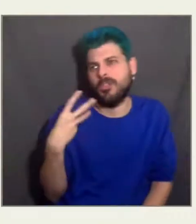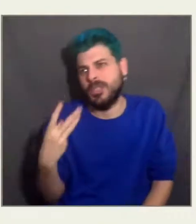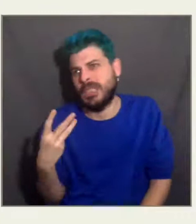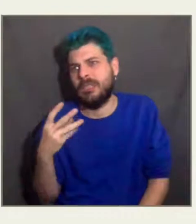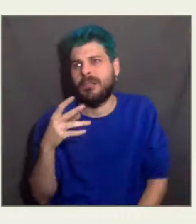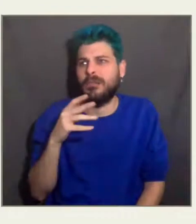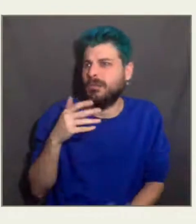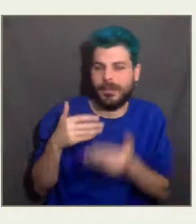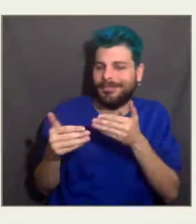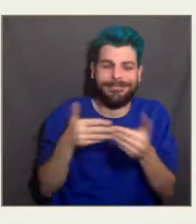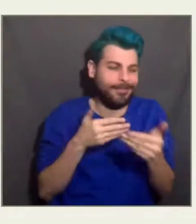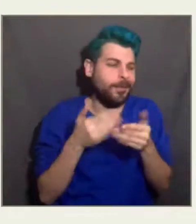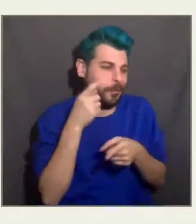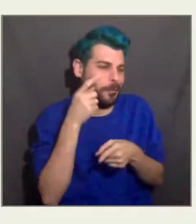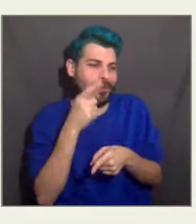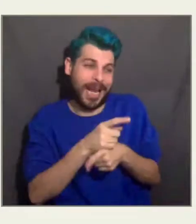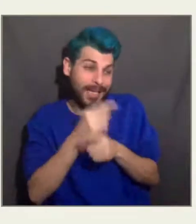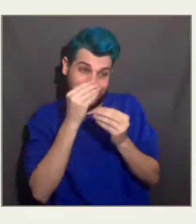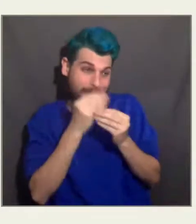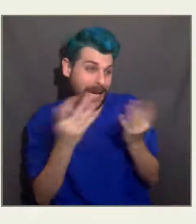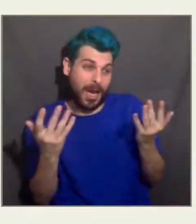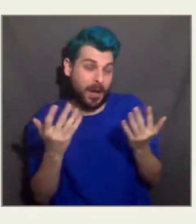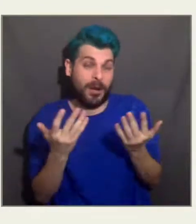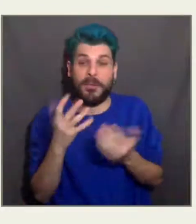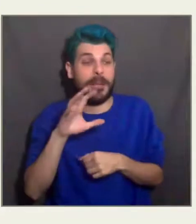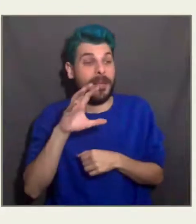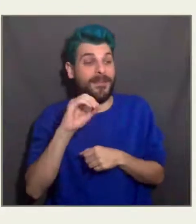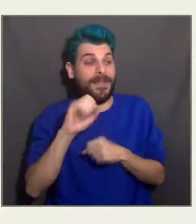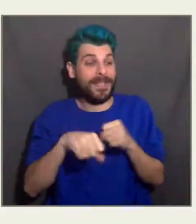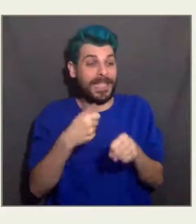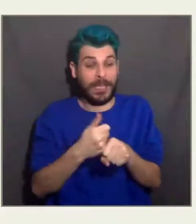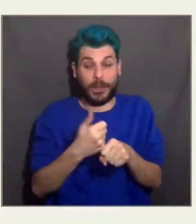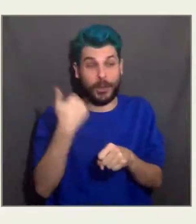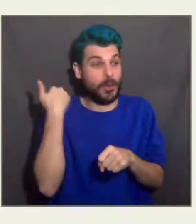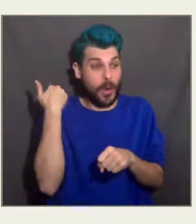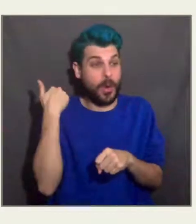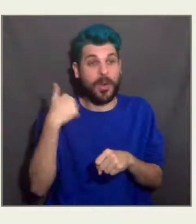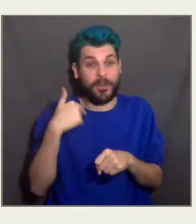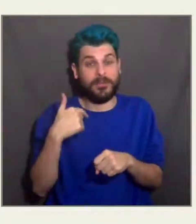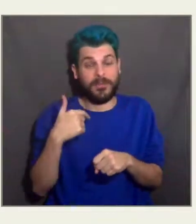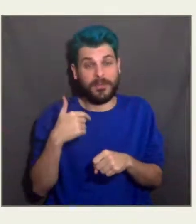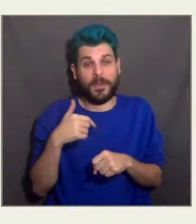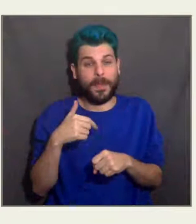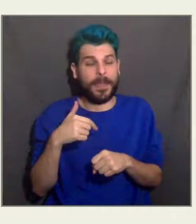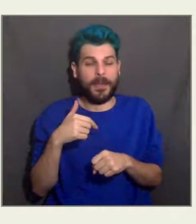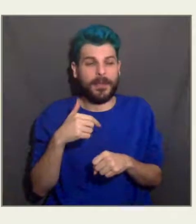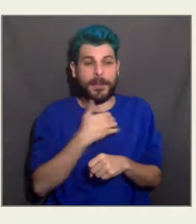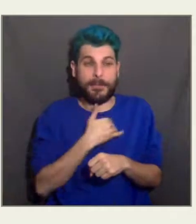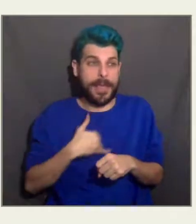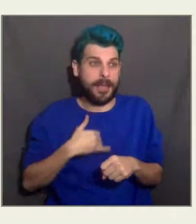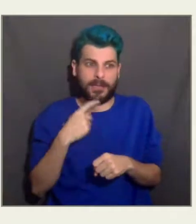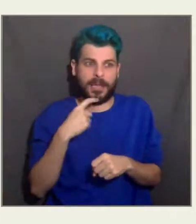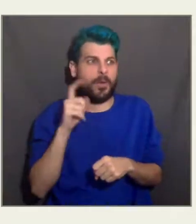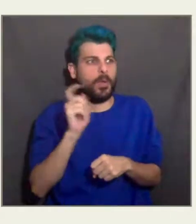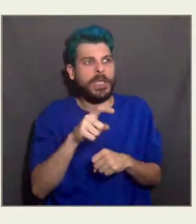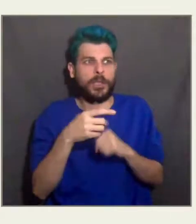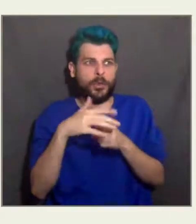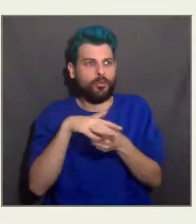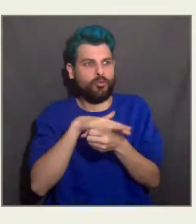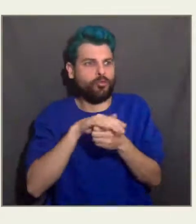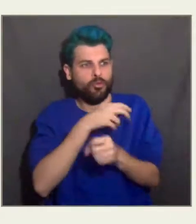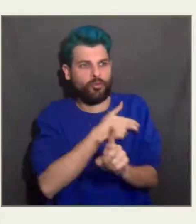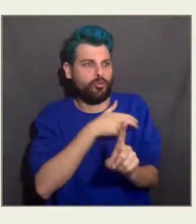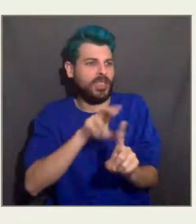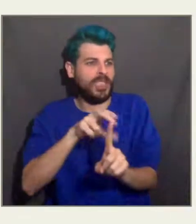and 15 years ago, I was chair of Clackamas County, we were talking about the need to regionalize services. So